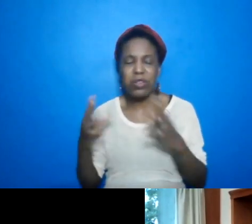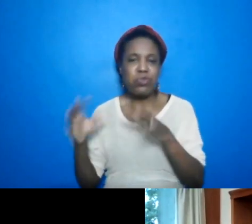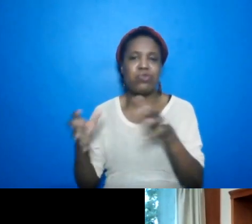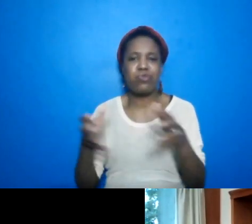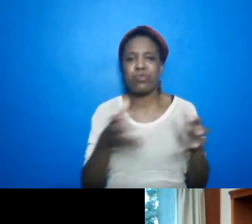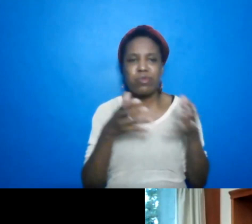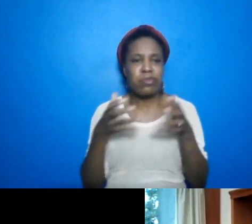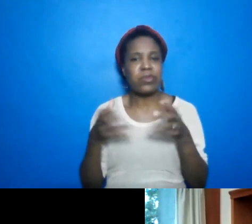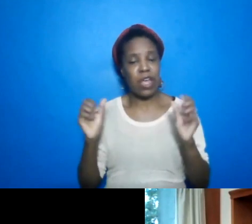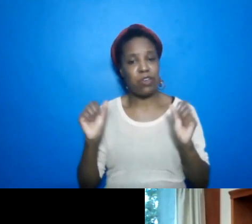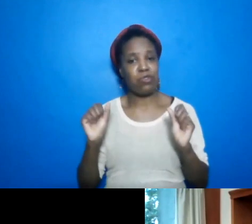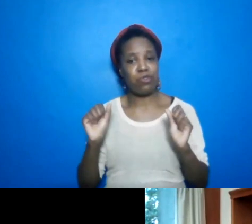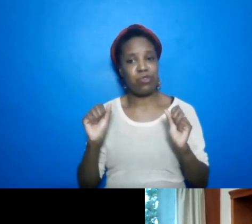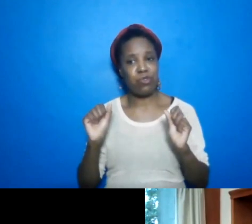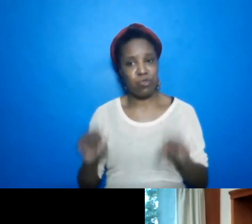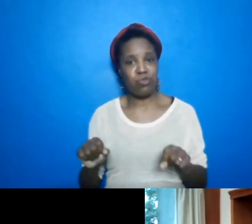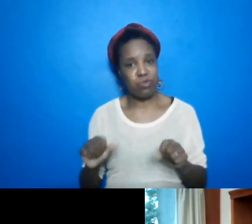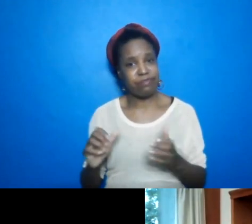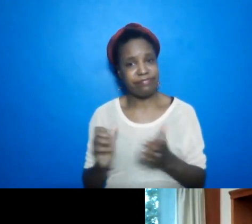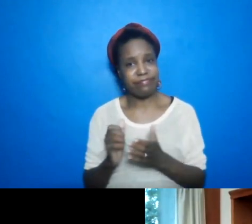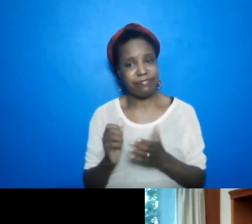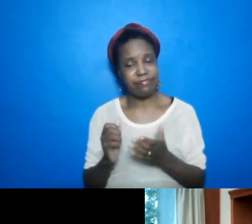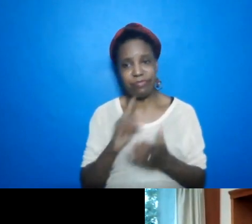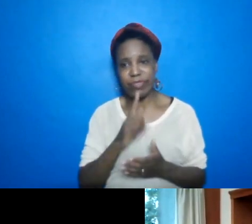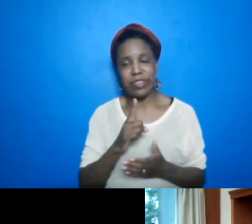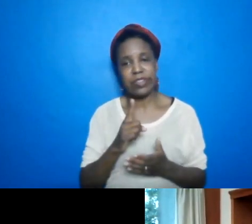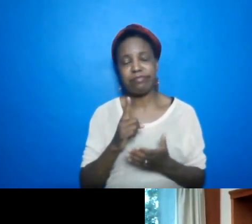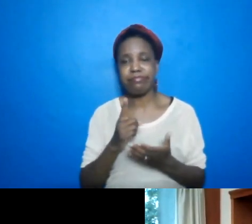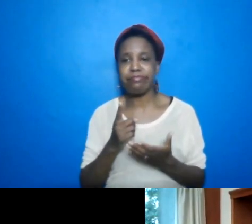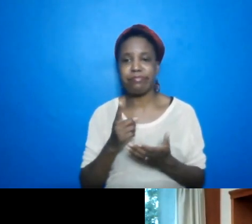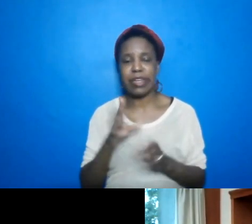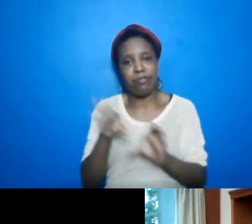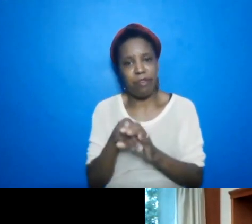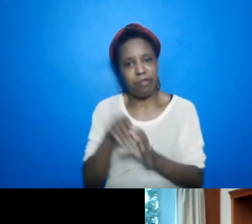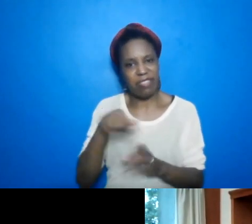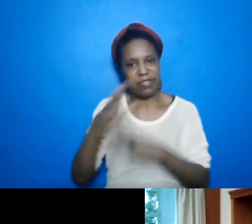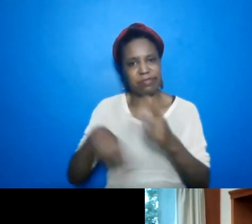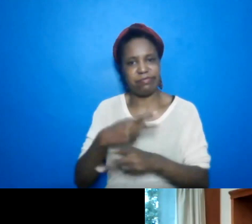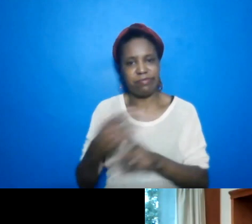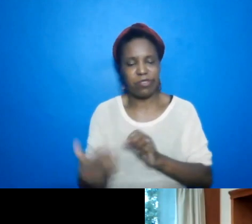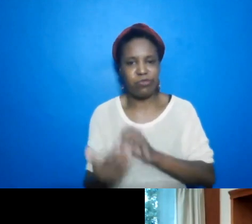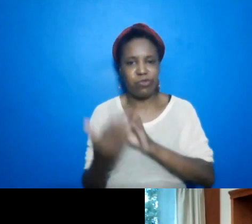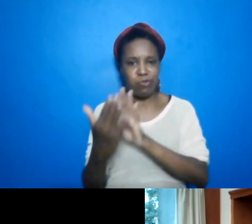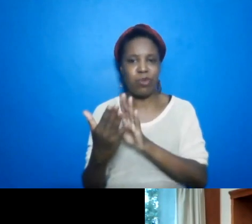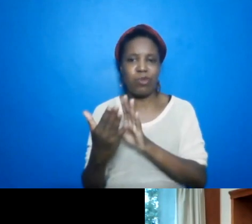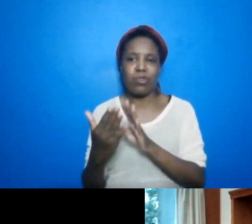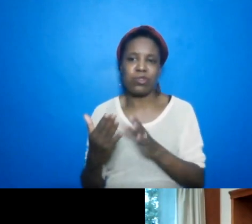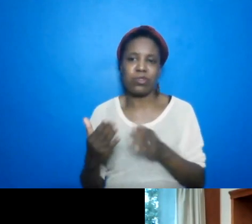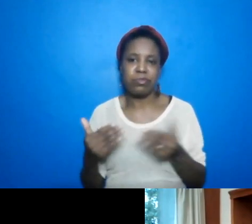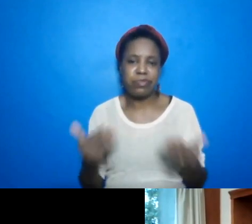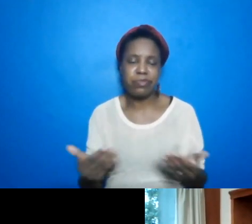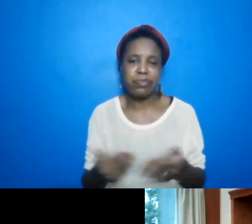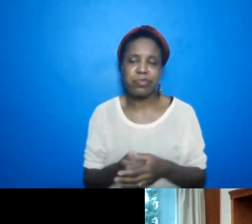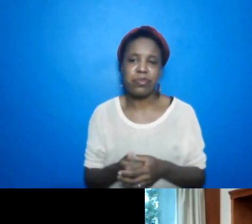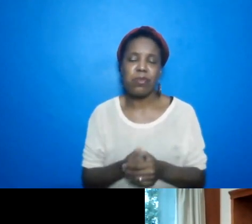approach. Yes. Yeah. And so the hope is for full employment for me and everyone else who wants